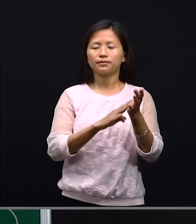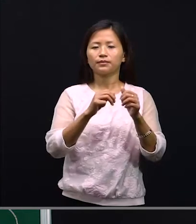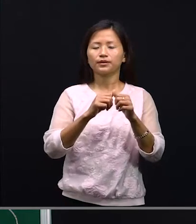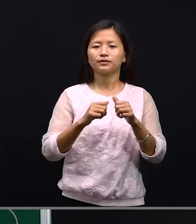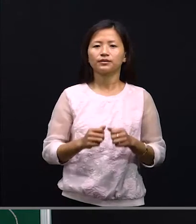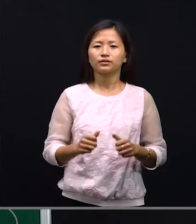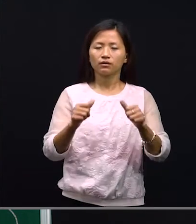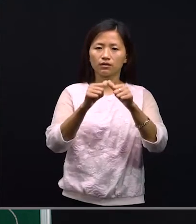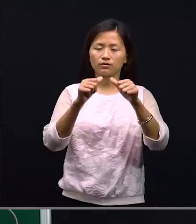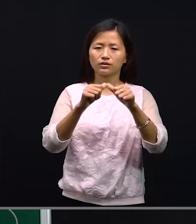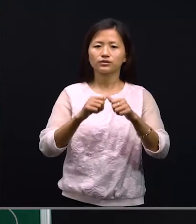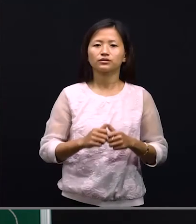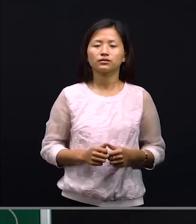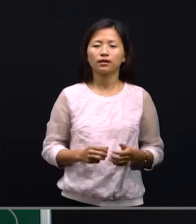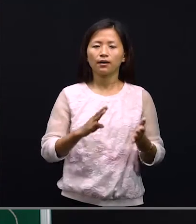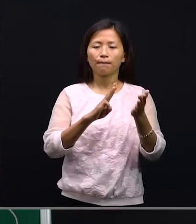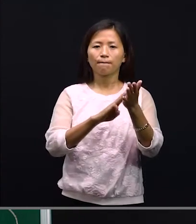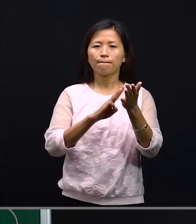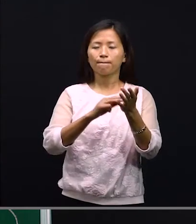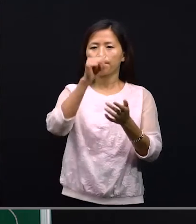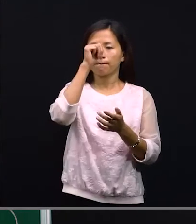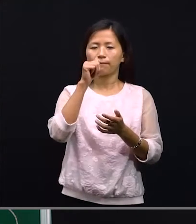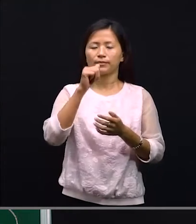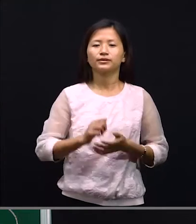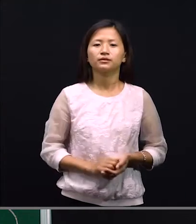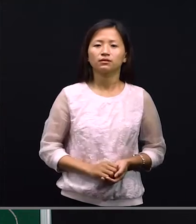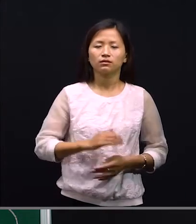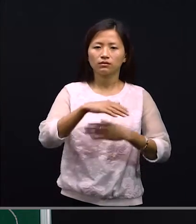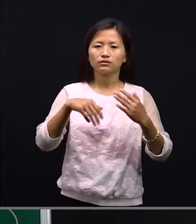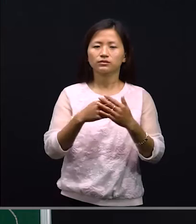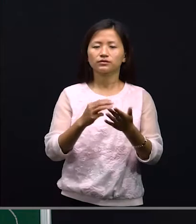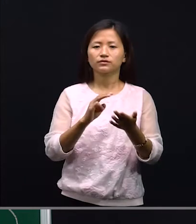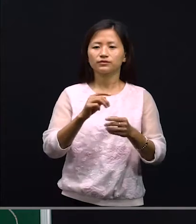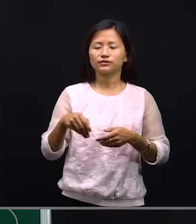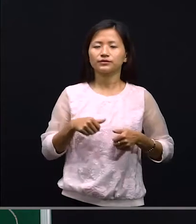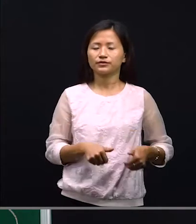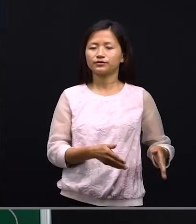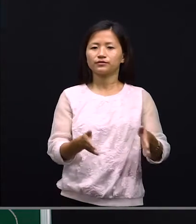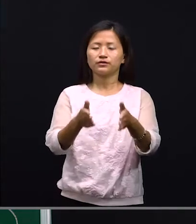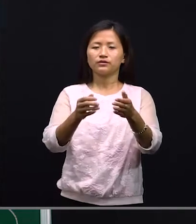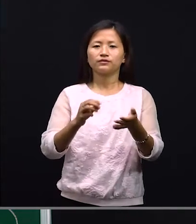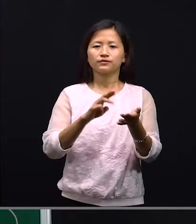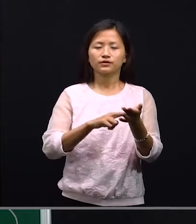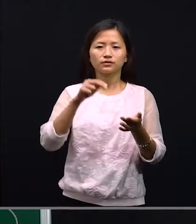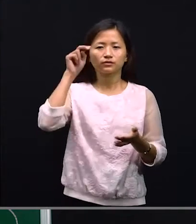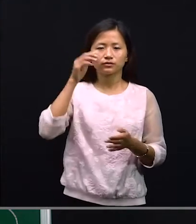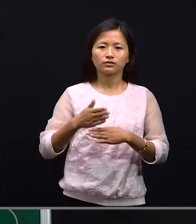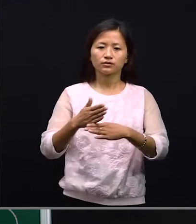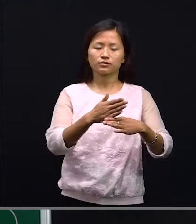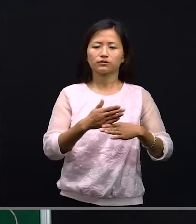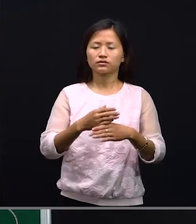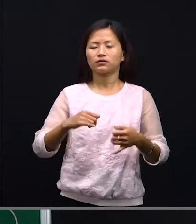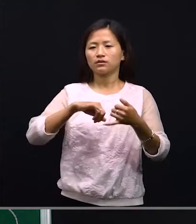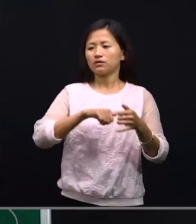Arunachal, okay, so and Manipur. So all these rivers of Nagaland, they used to share with other states as